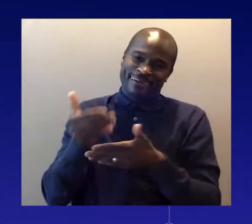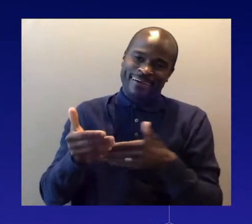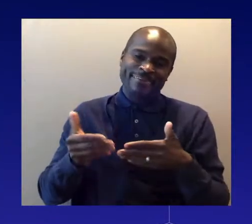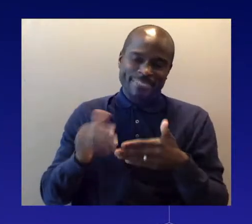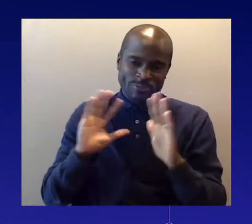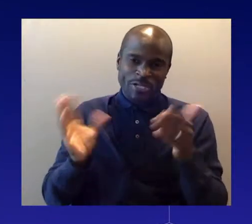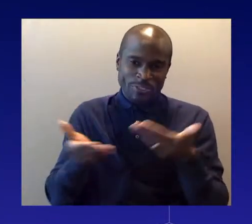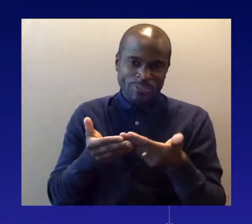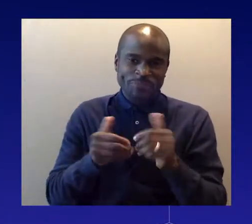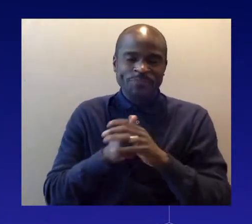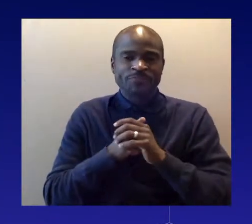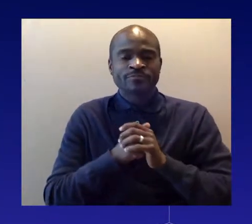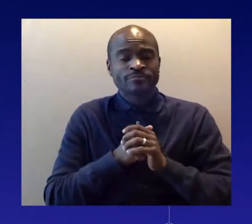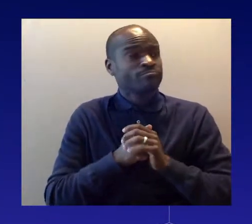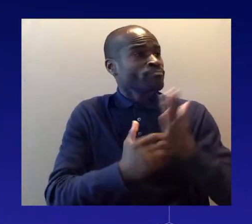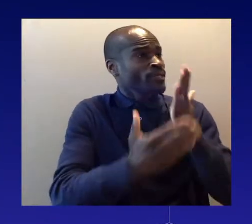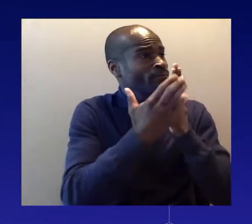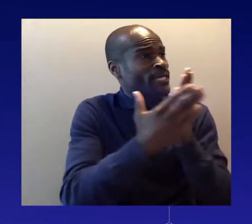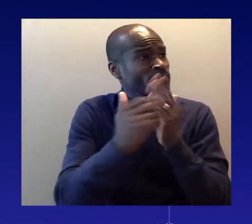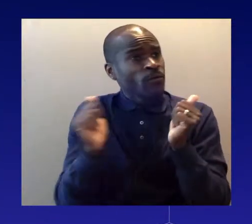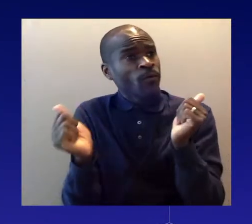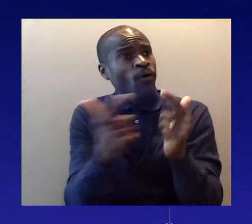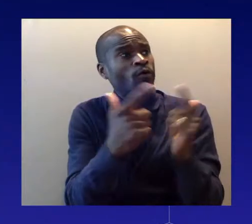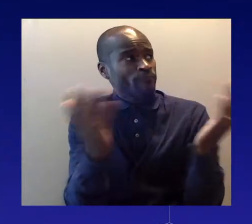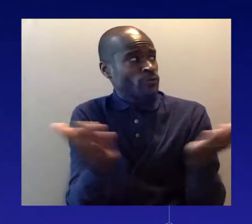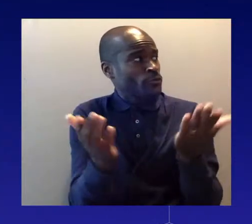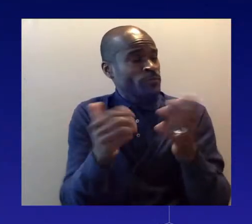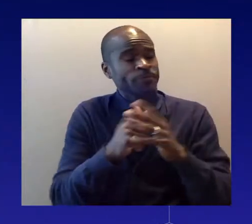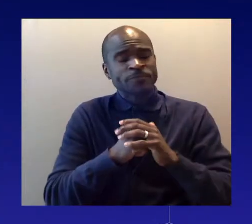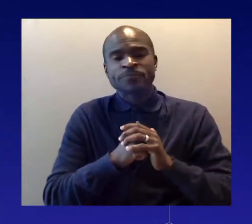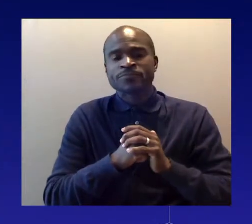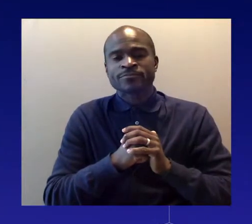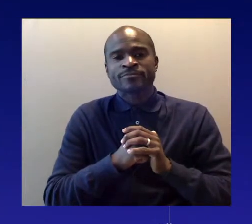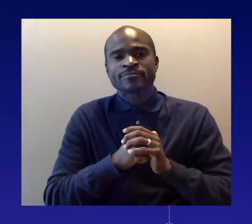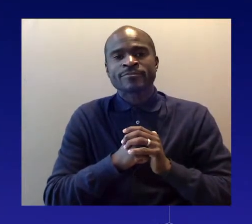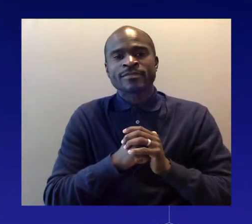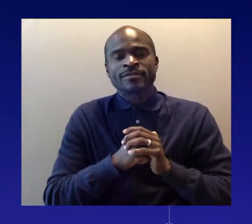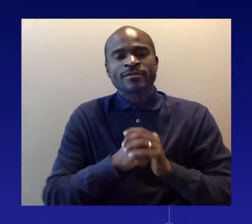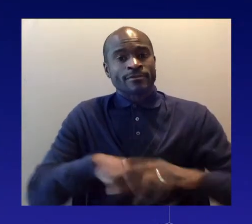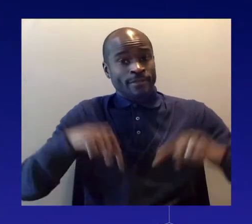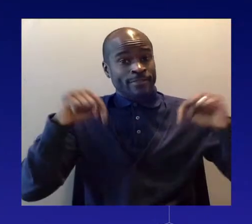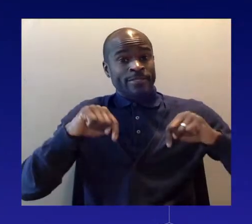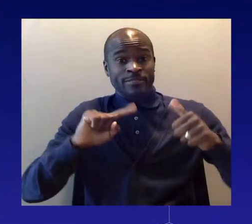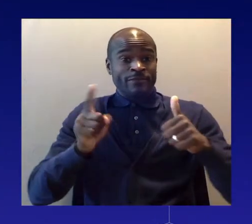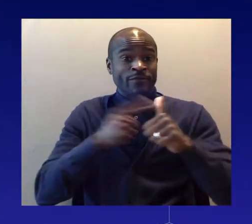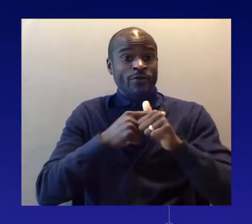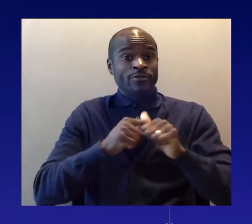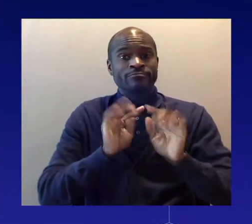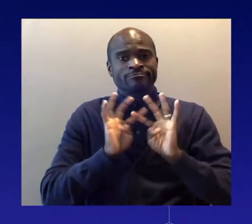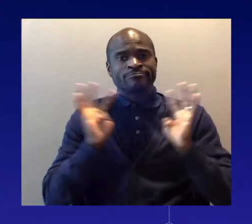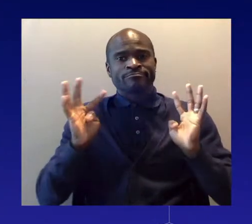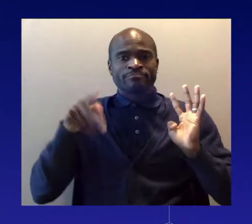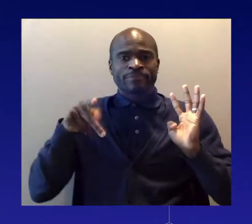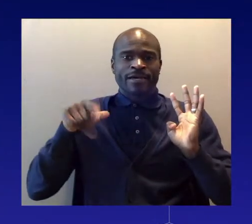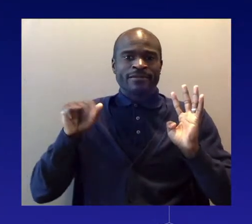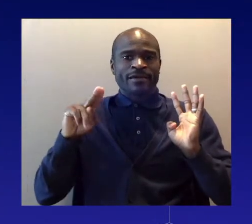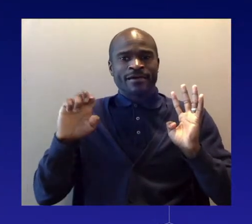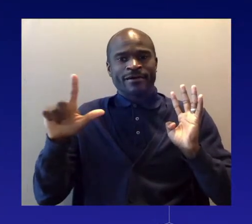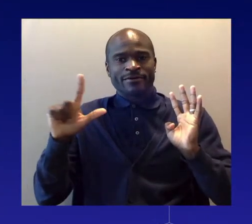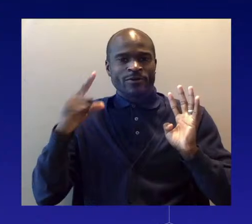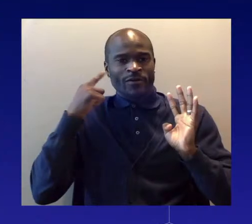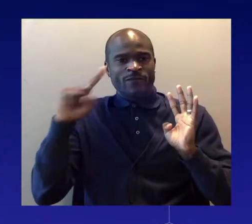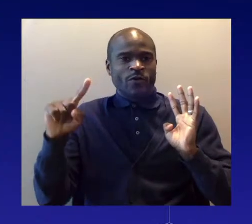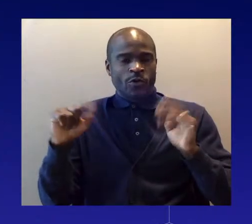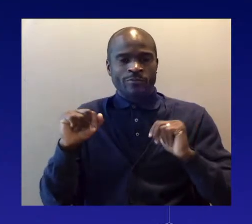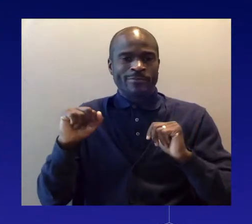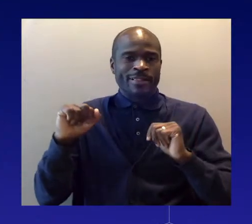thanks to everyone for being here. You know, this is the first panel of this lightning round event, and I want to appreciate our partners